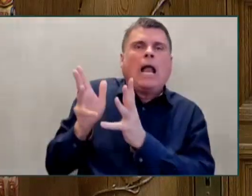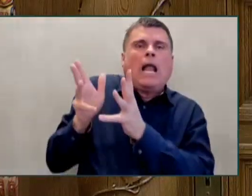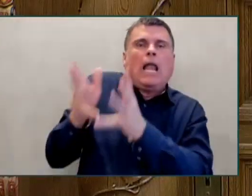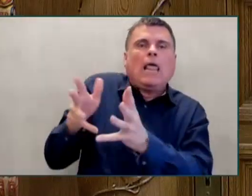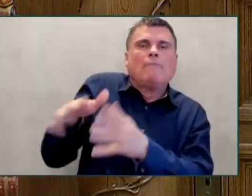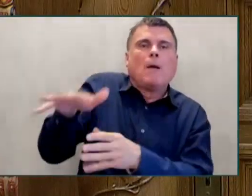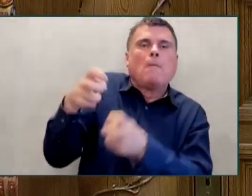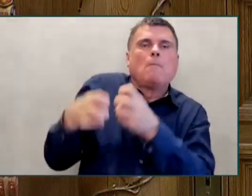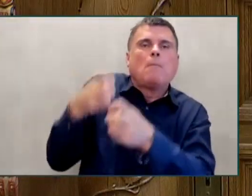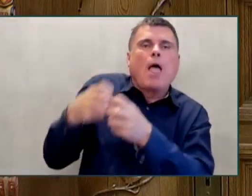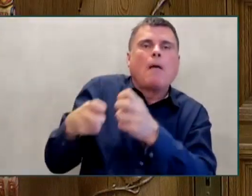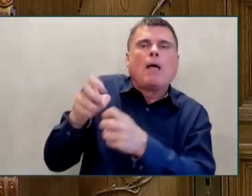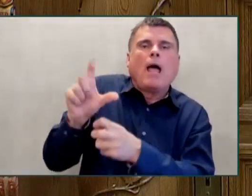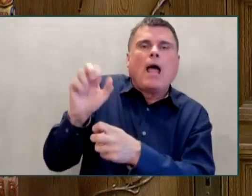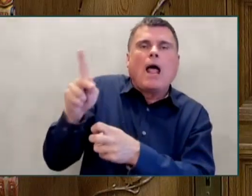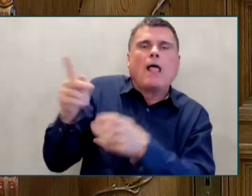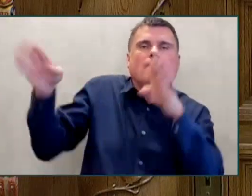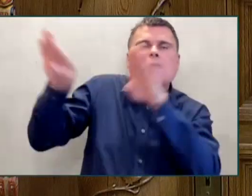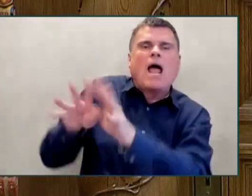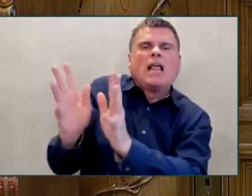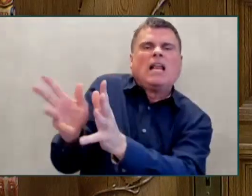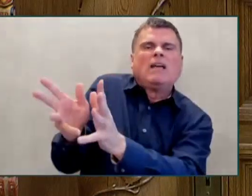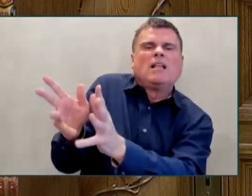Minister of Environment, Climate Change Strategies.